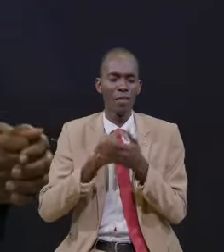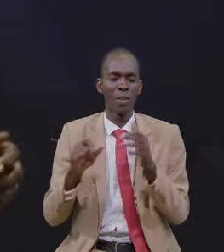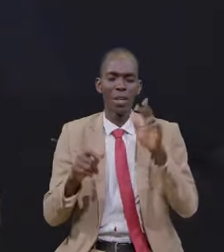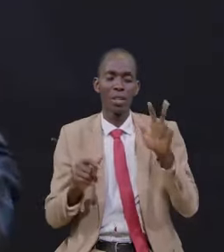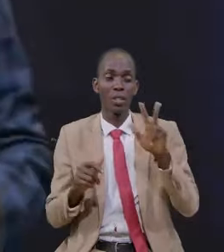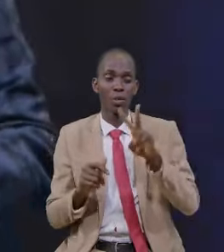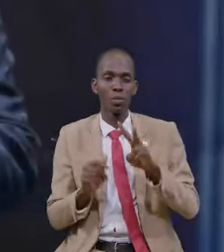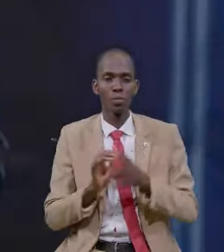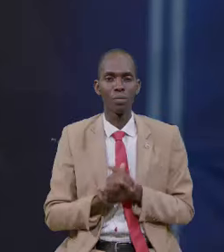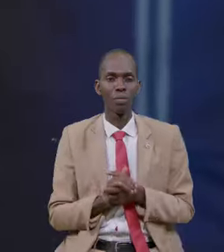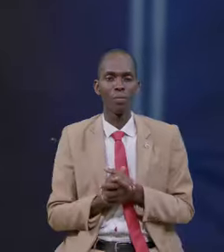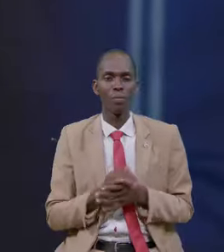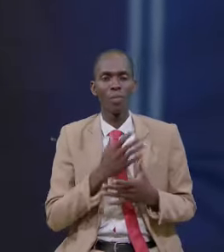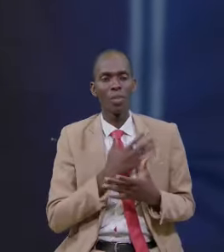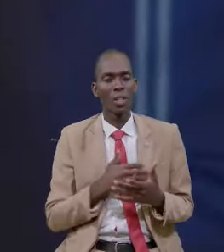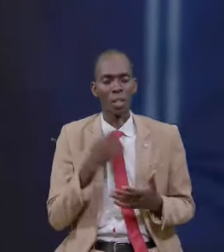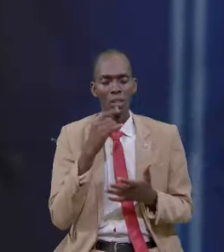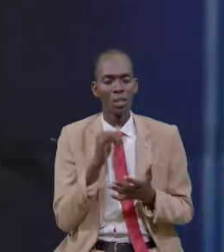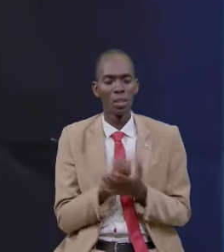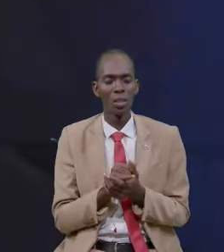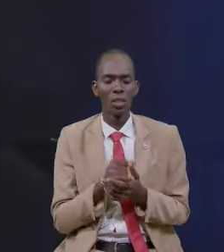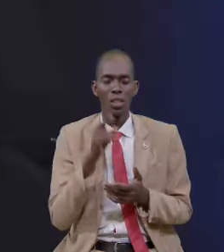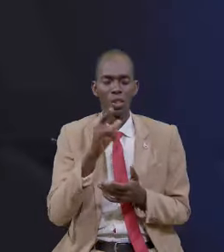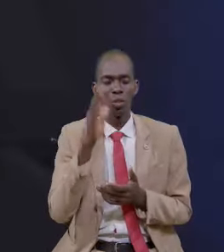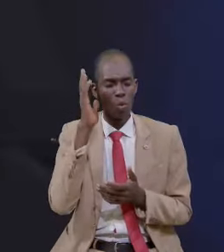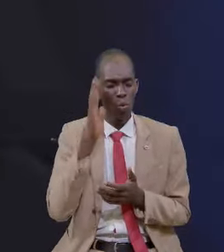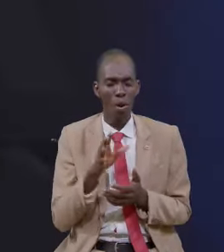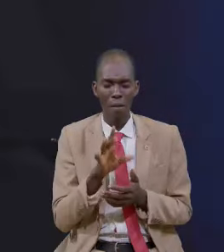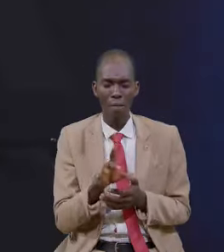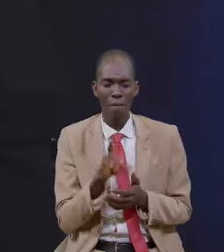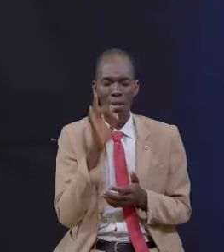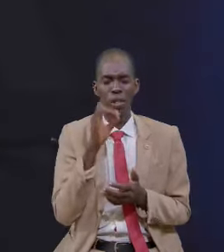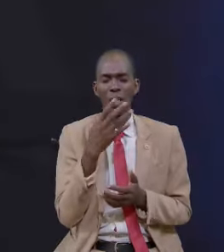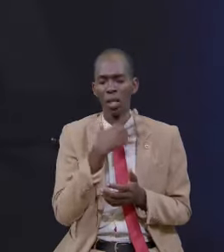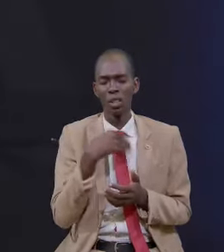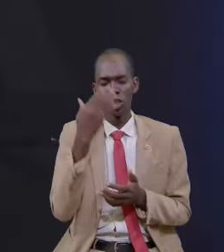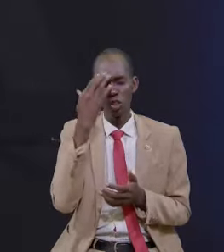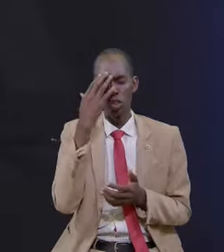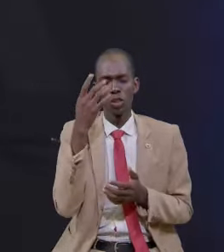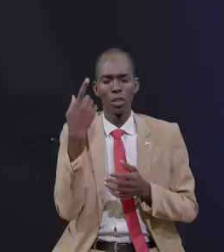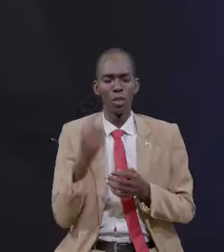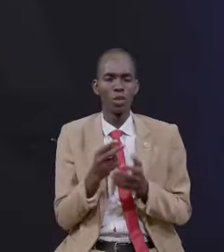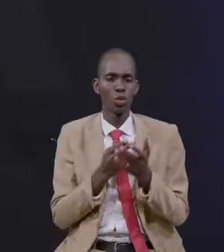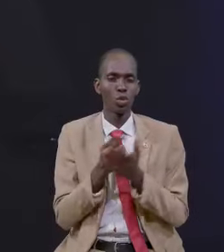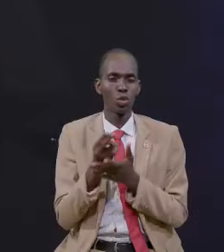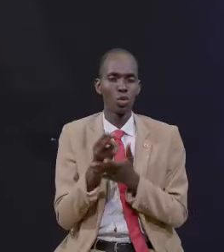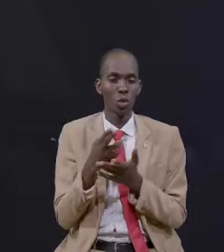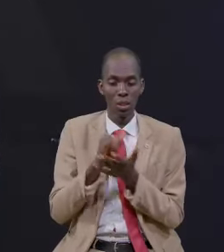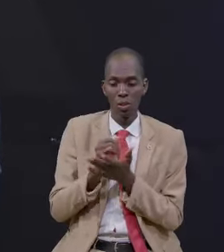in verse 32, it says, and ye shall know the truth, and the truth shall